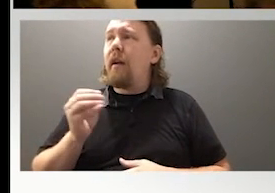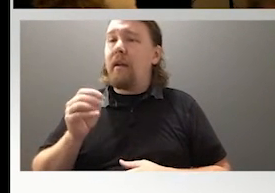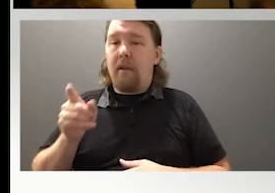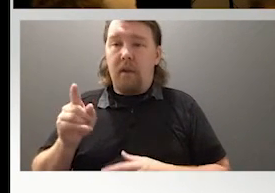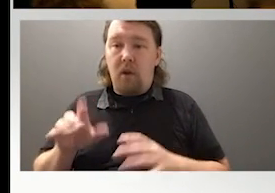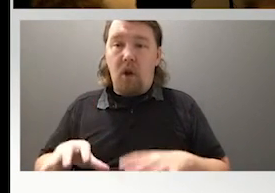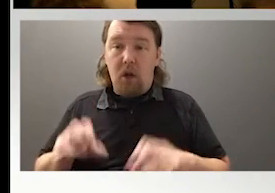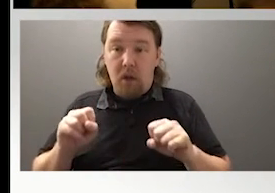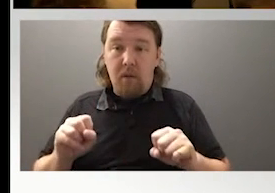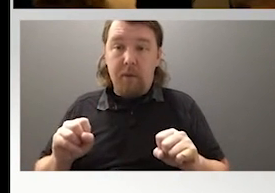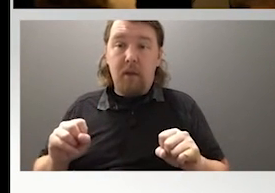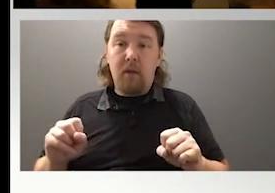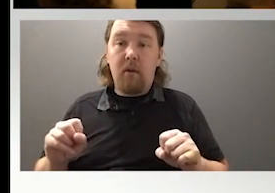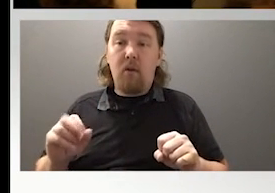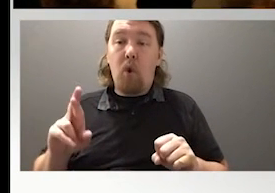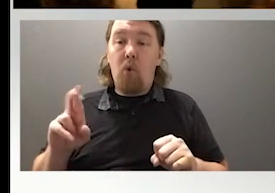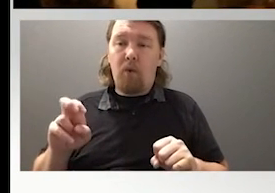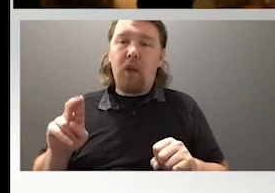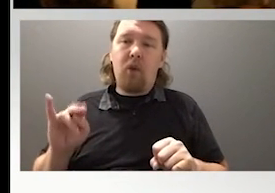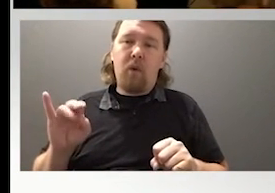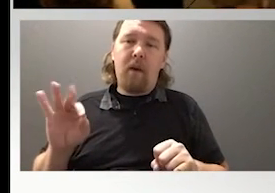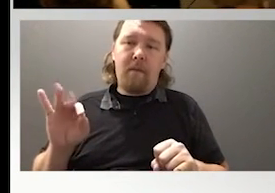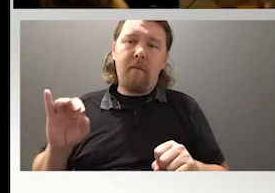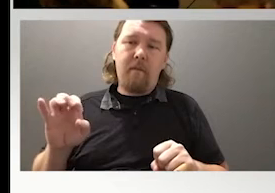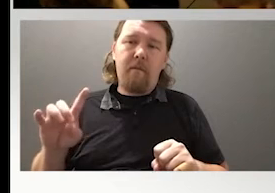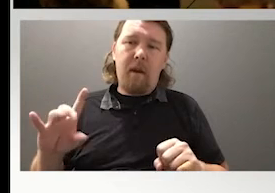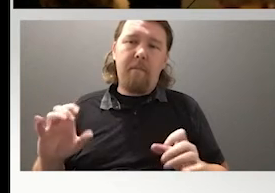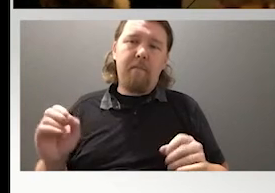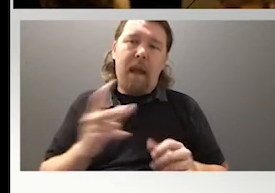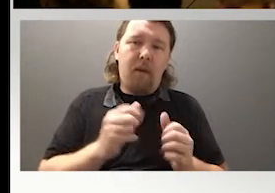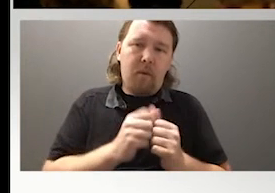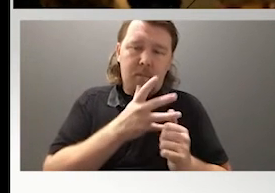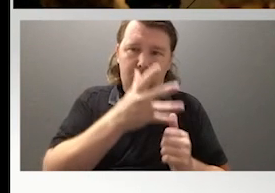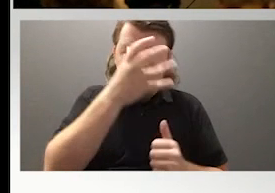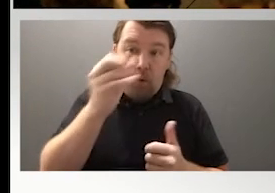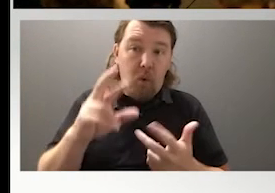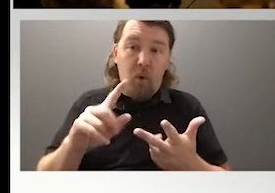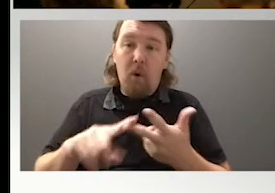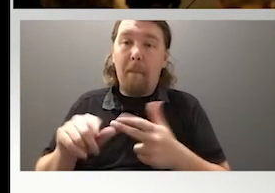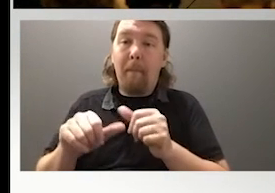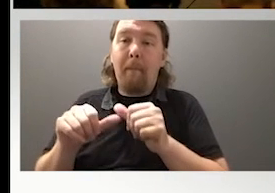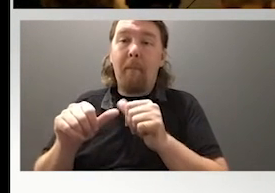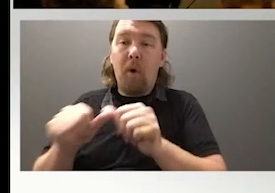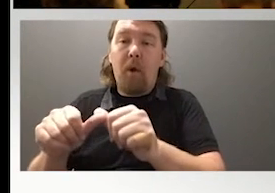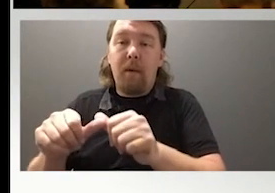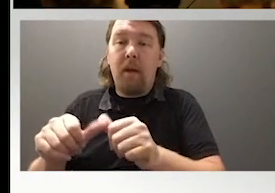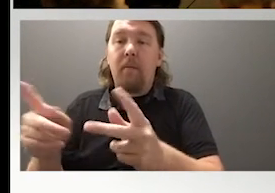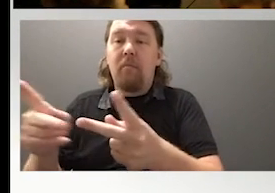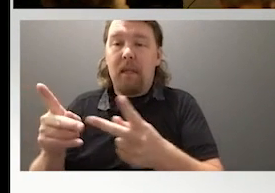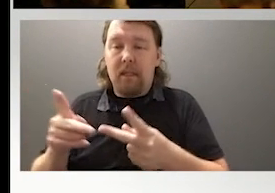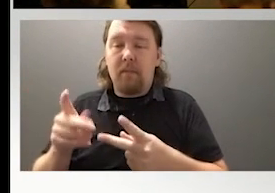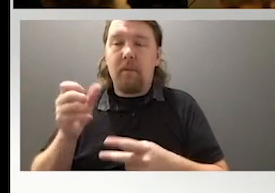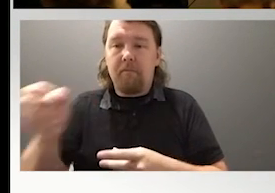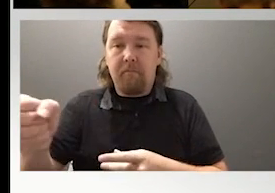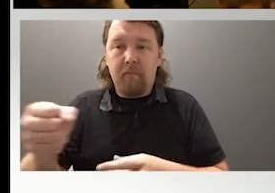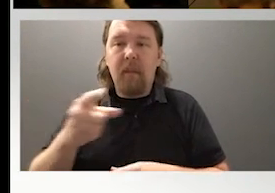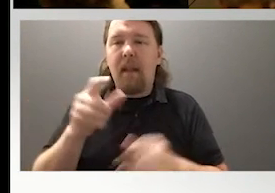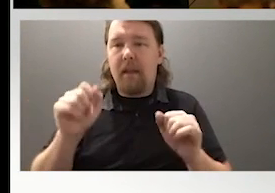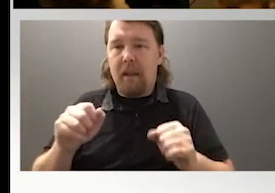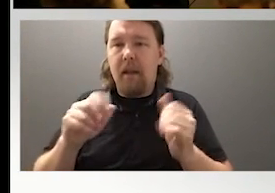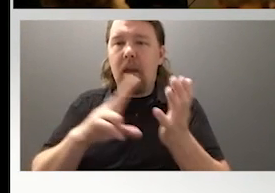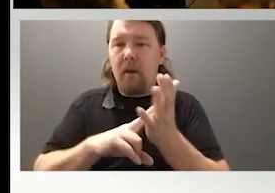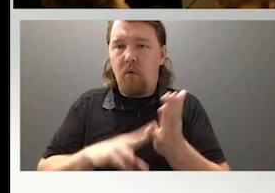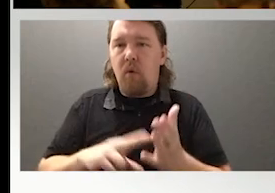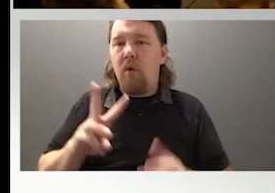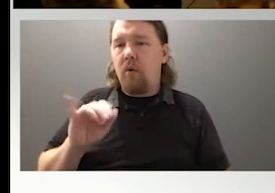adopted, reunified, or they're in permanent placement, they can enroll on the